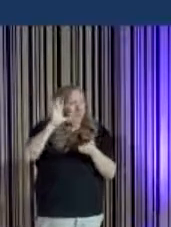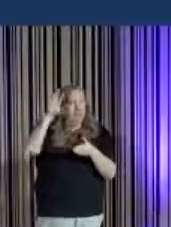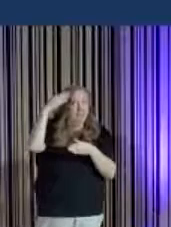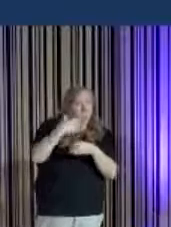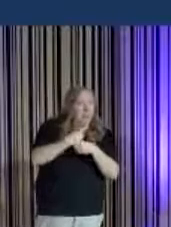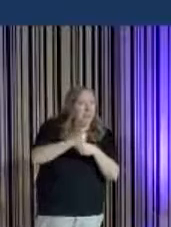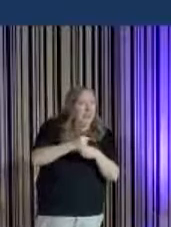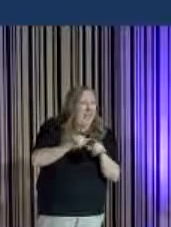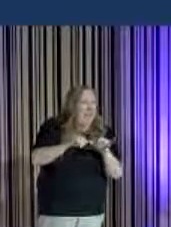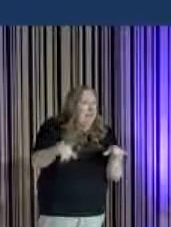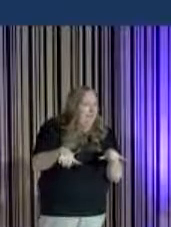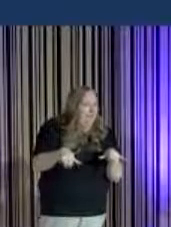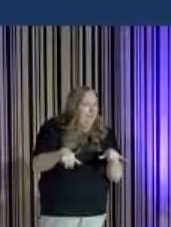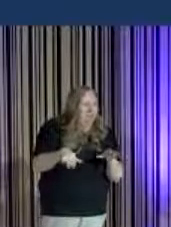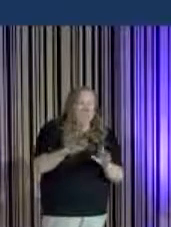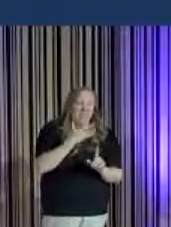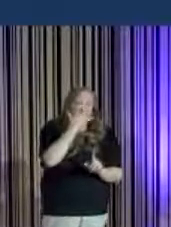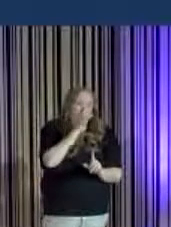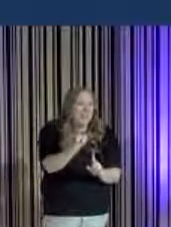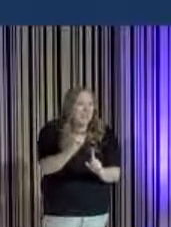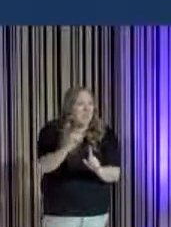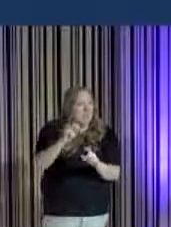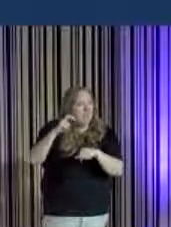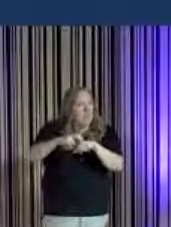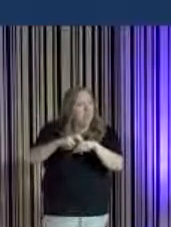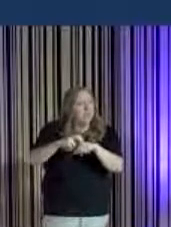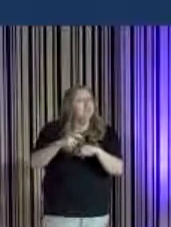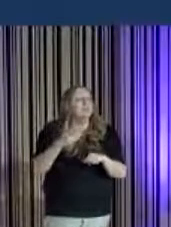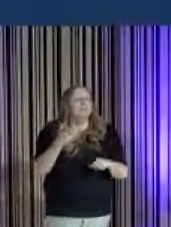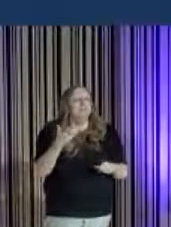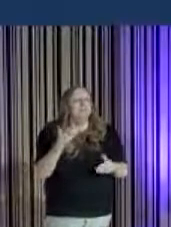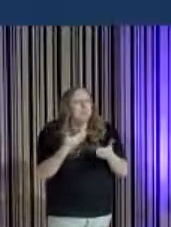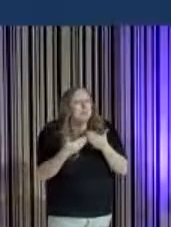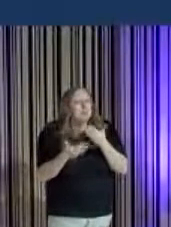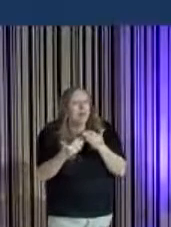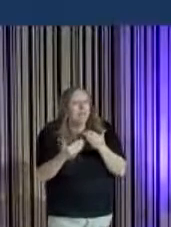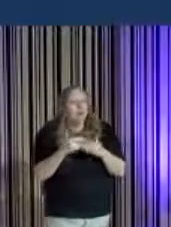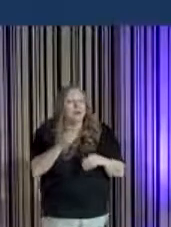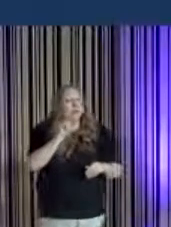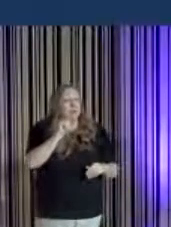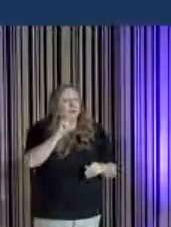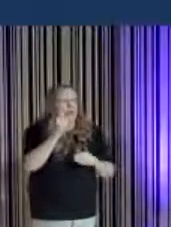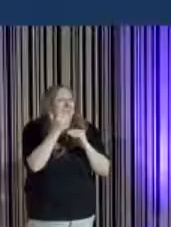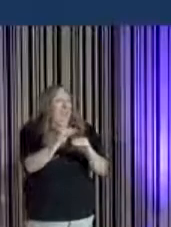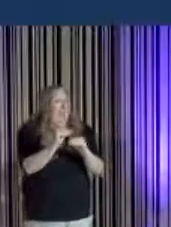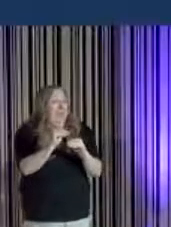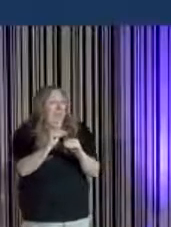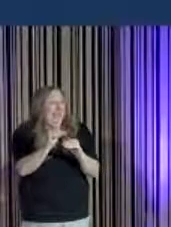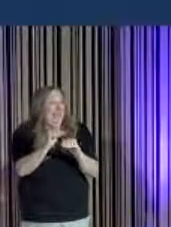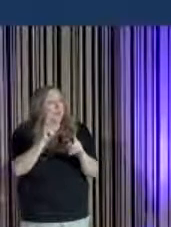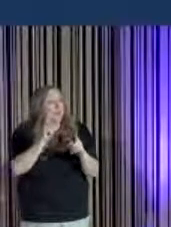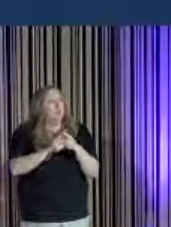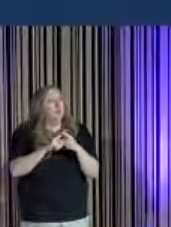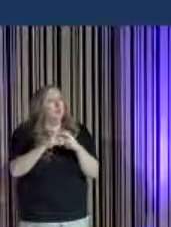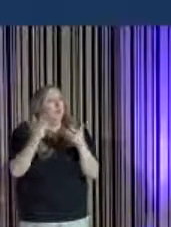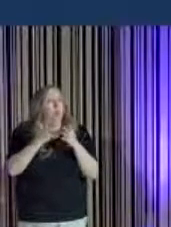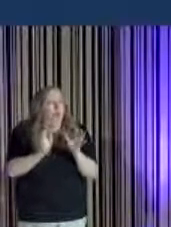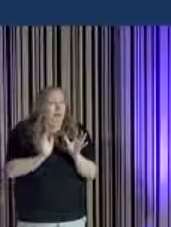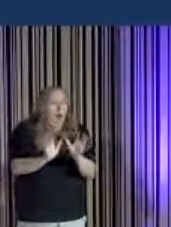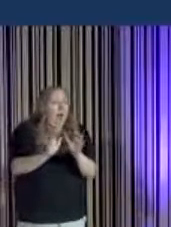are. It's typically whatever is a rate-limiting step to the key metabolism, which drives photosynthesis in this